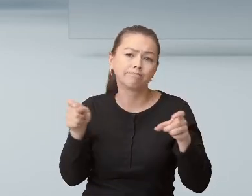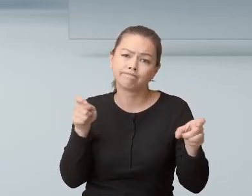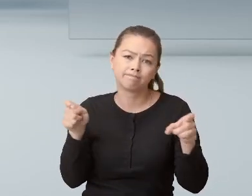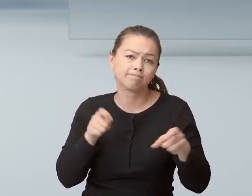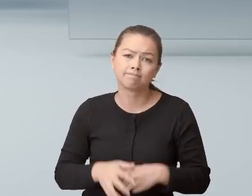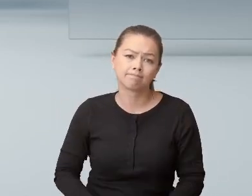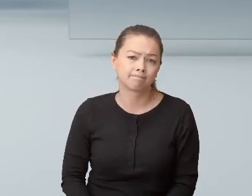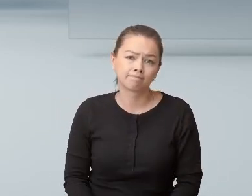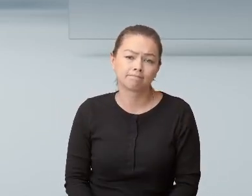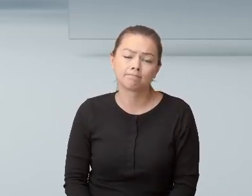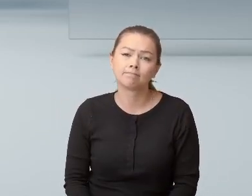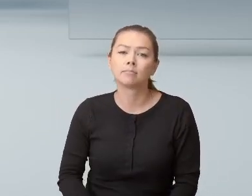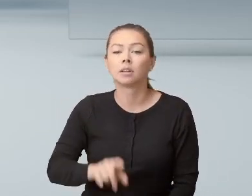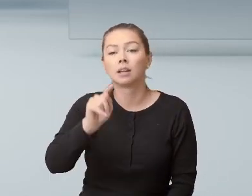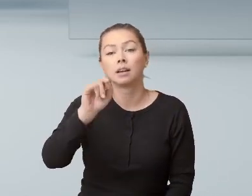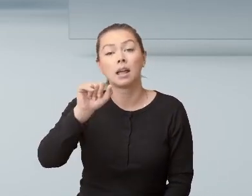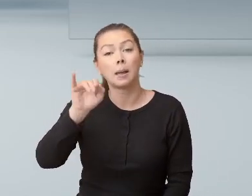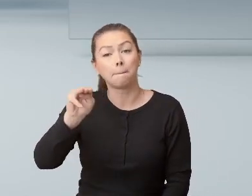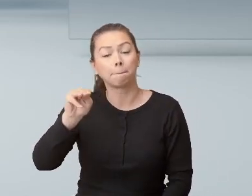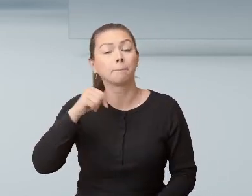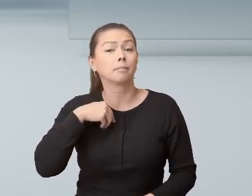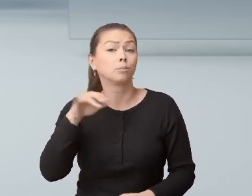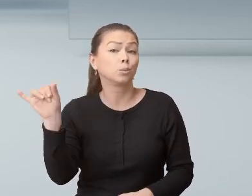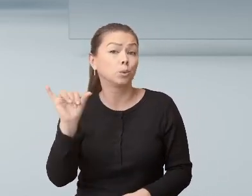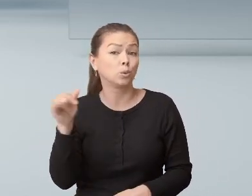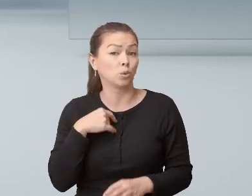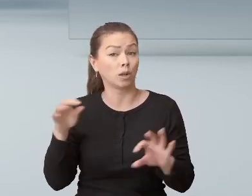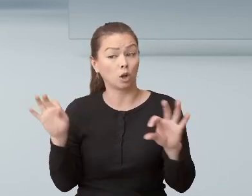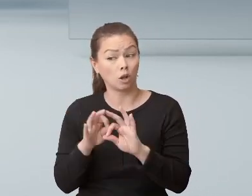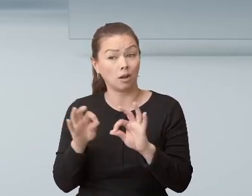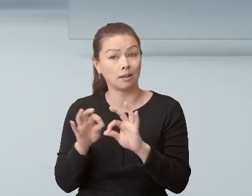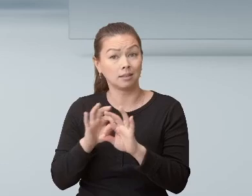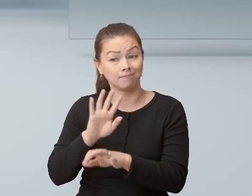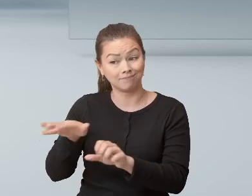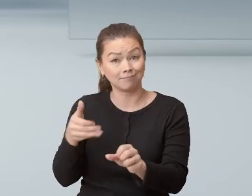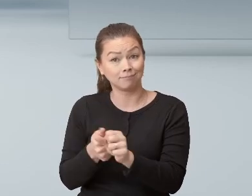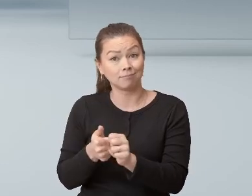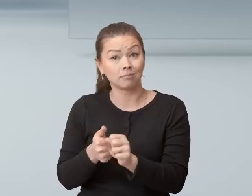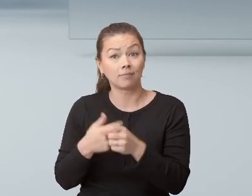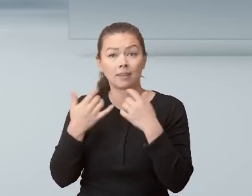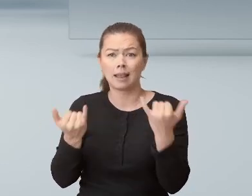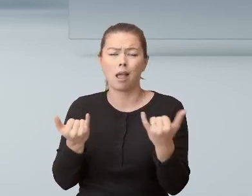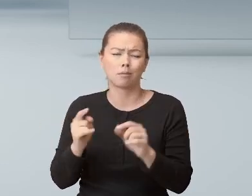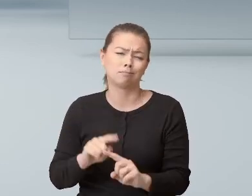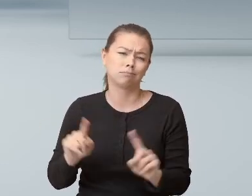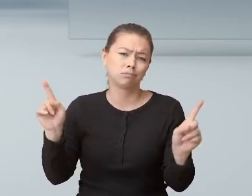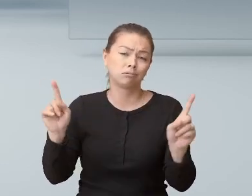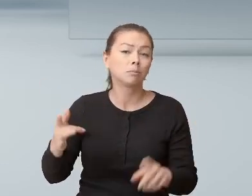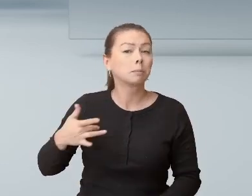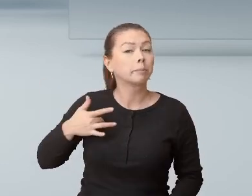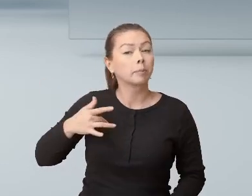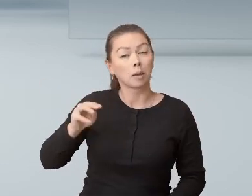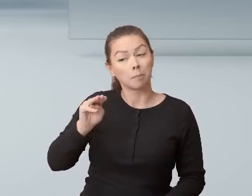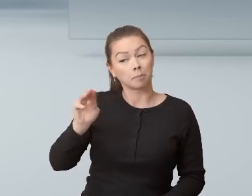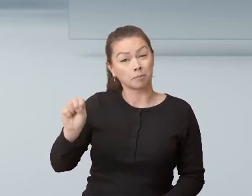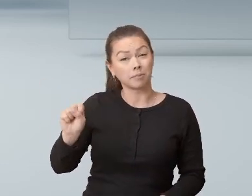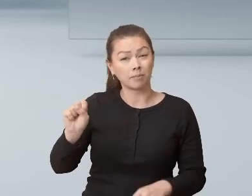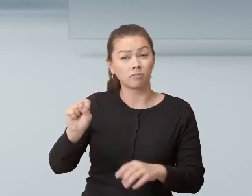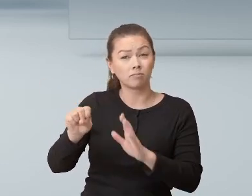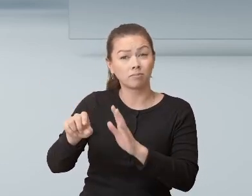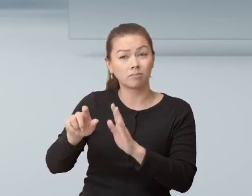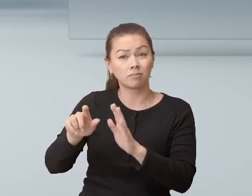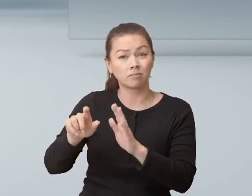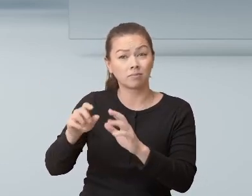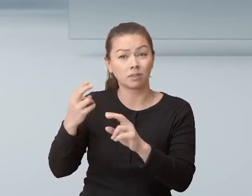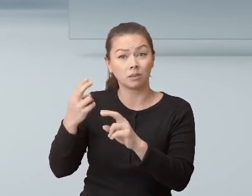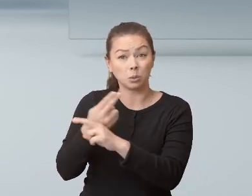costs associated with it too aren't there. Microsoft's licensing model is generally per user. It's not consumption based off